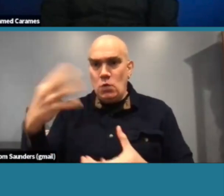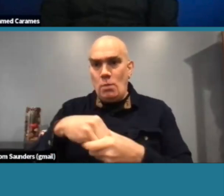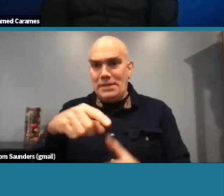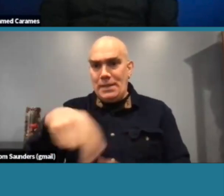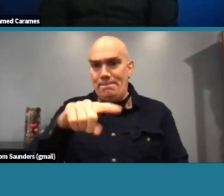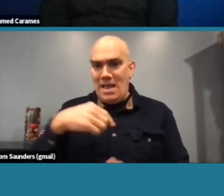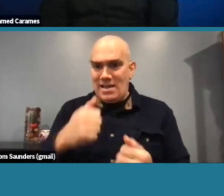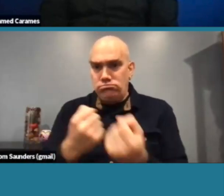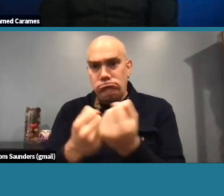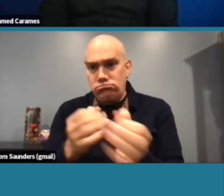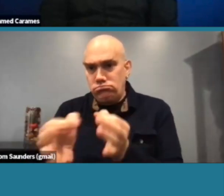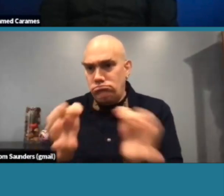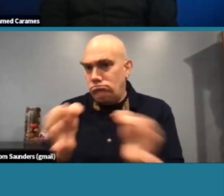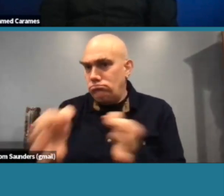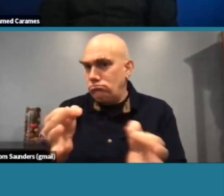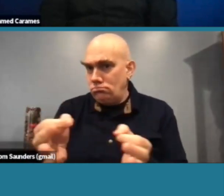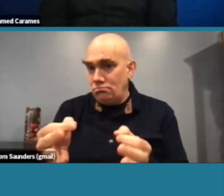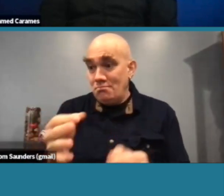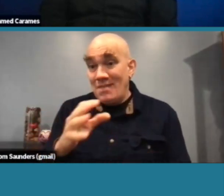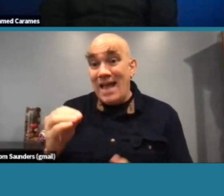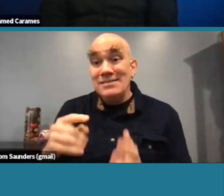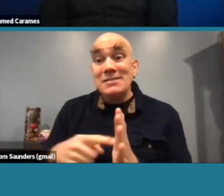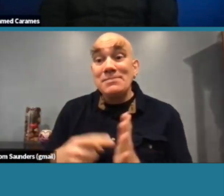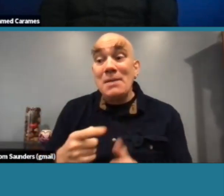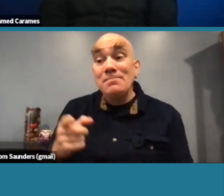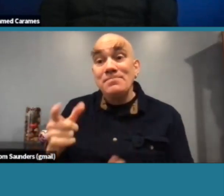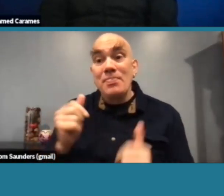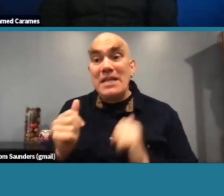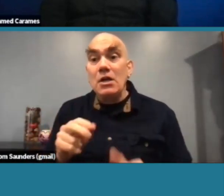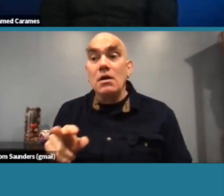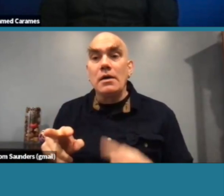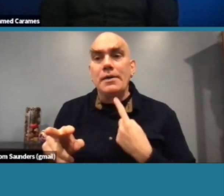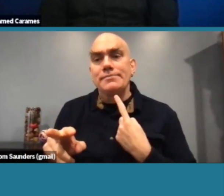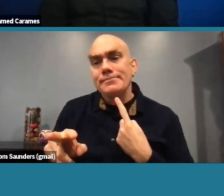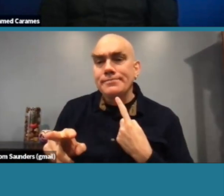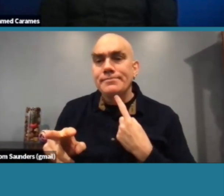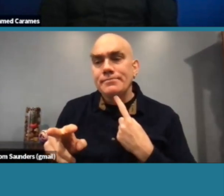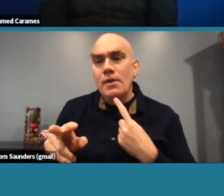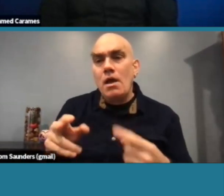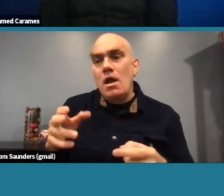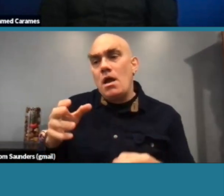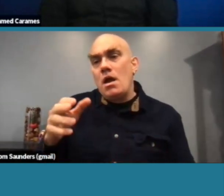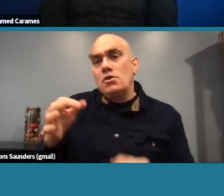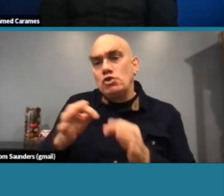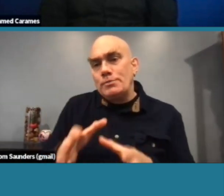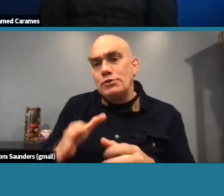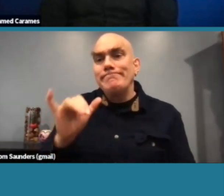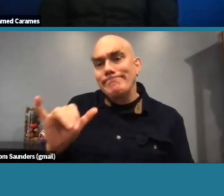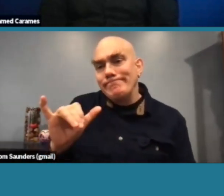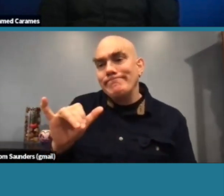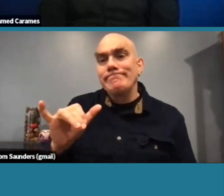We talk about what's best for the theater experience and for the cast. This is all information that we share with these